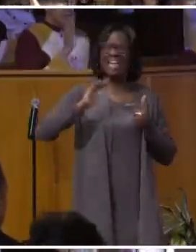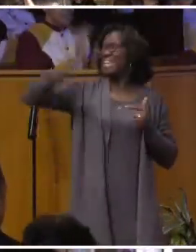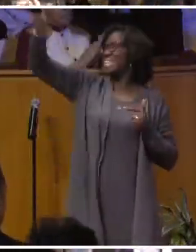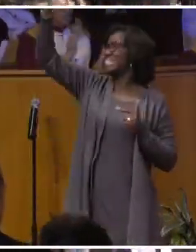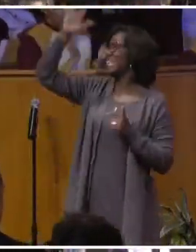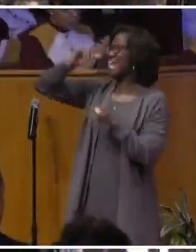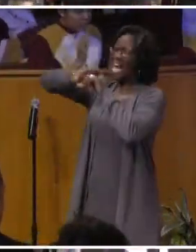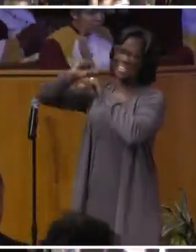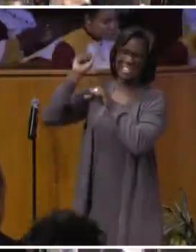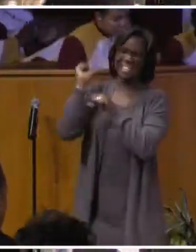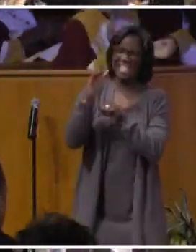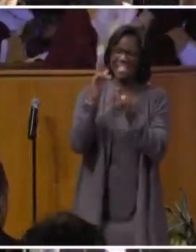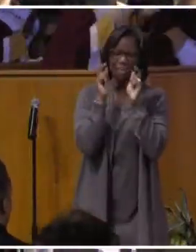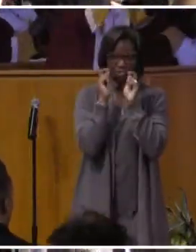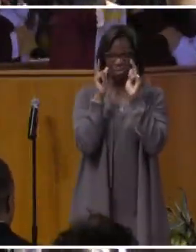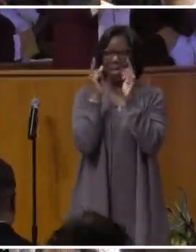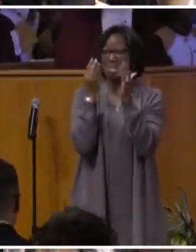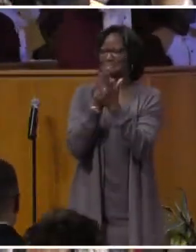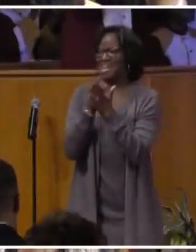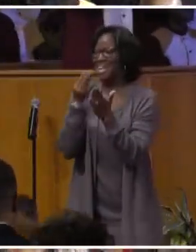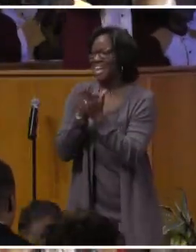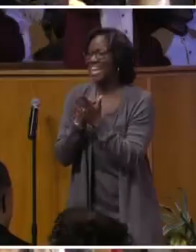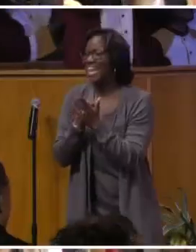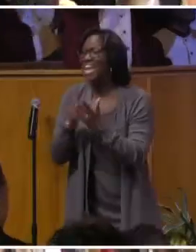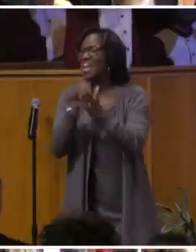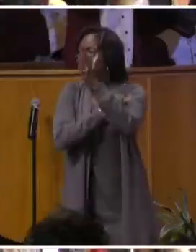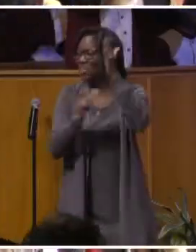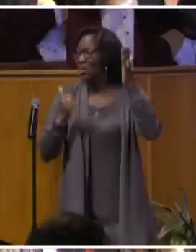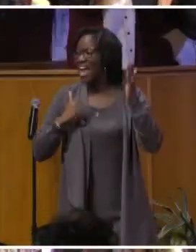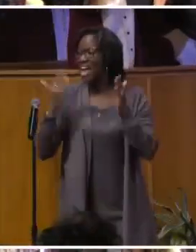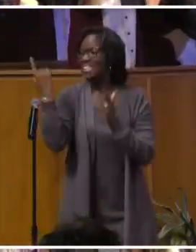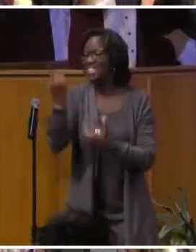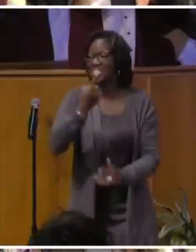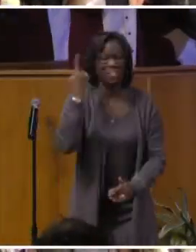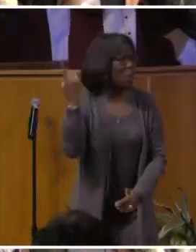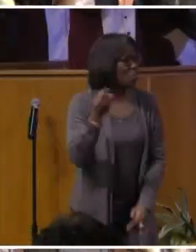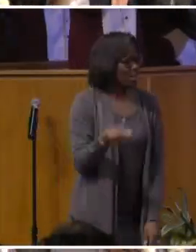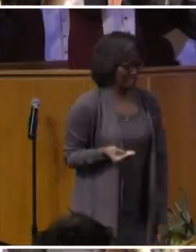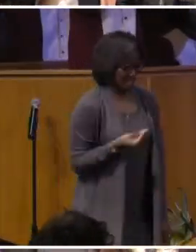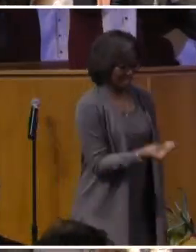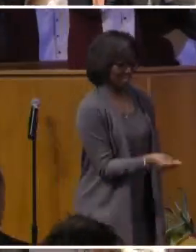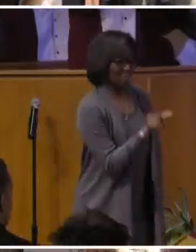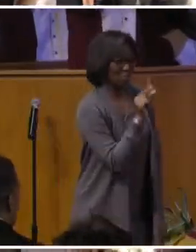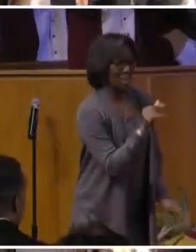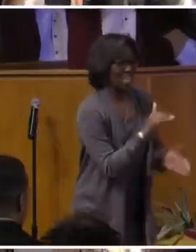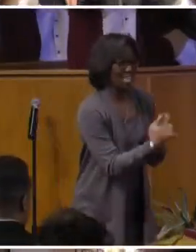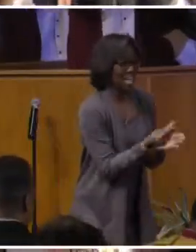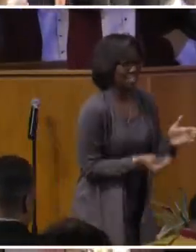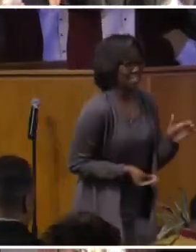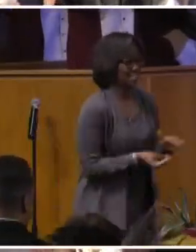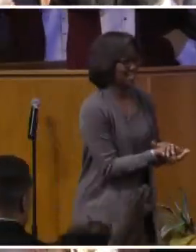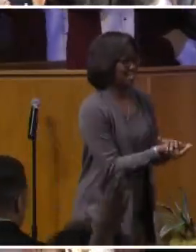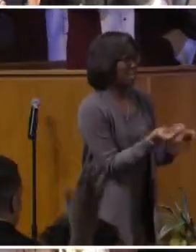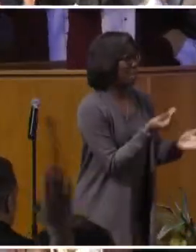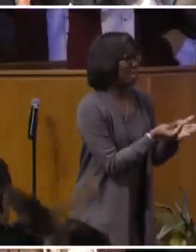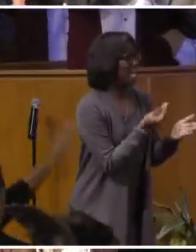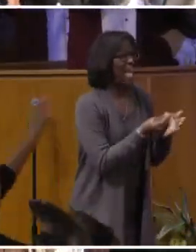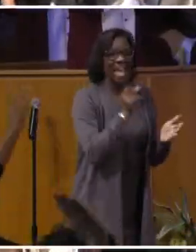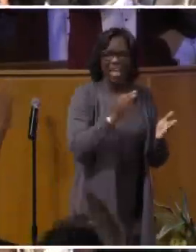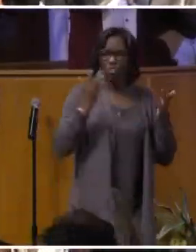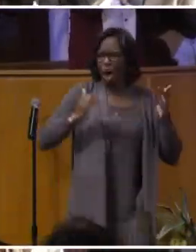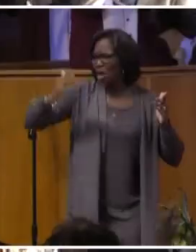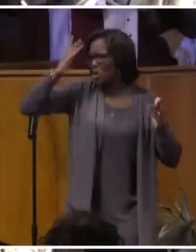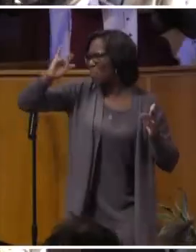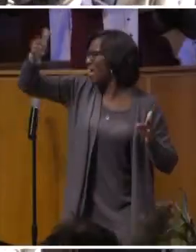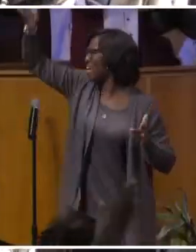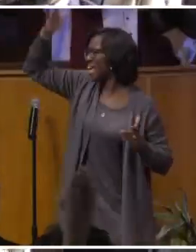some surprise money? Didn't the Lord have somebody slip a $20 bill in your hand? If you know that